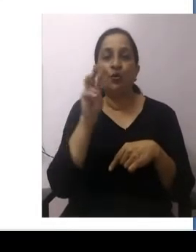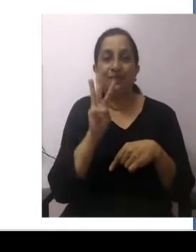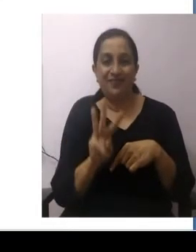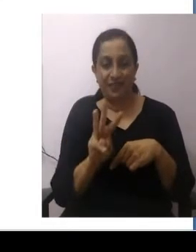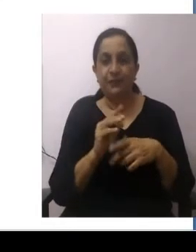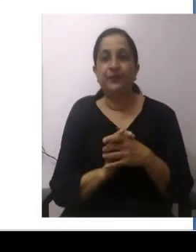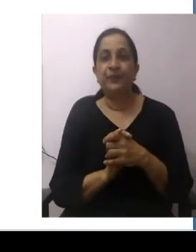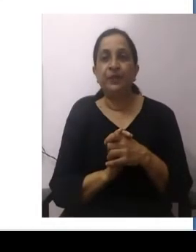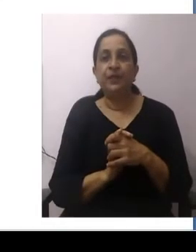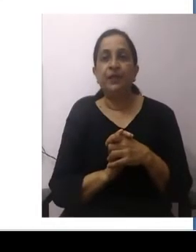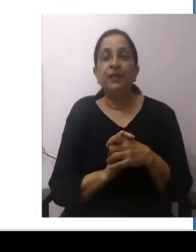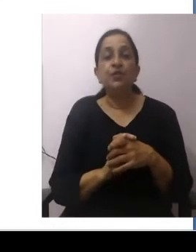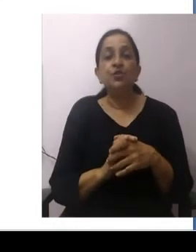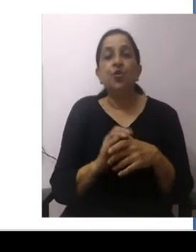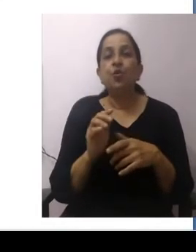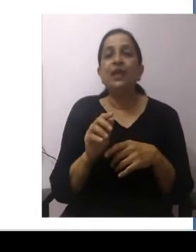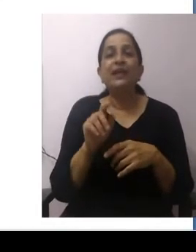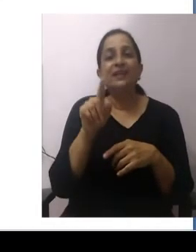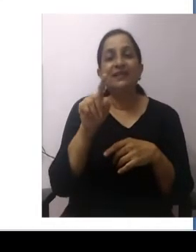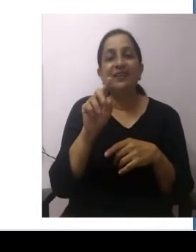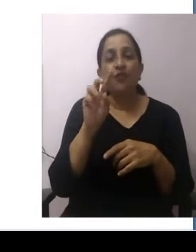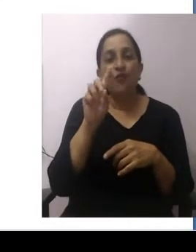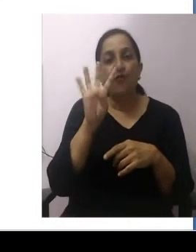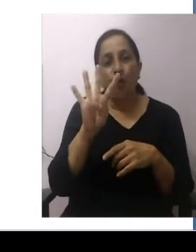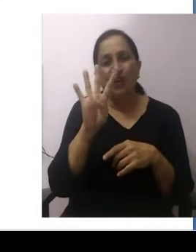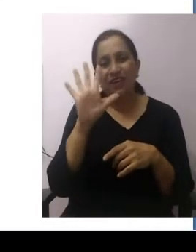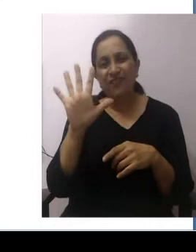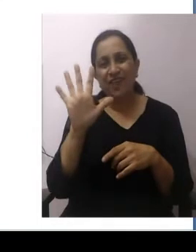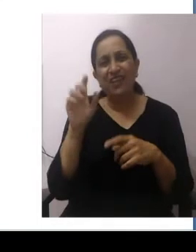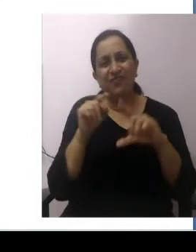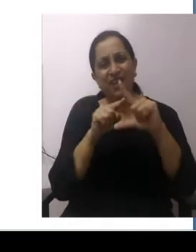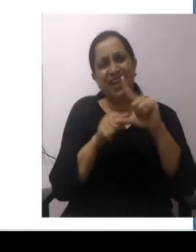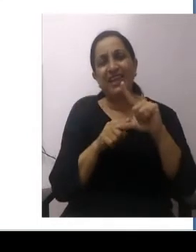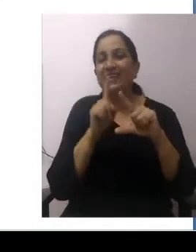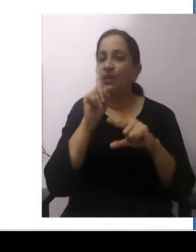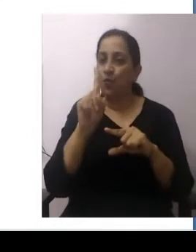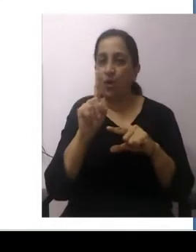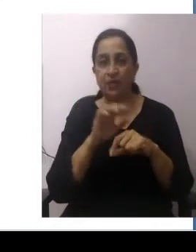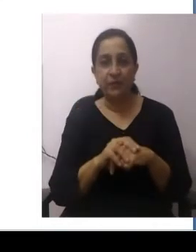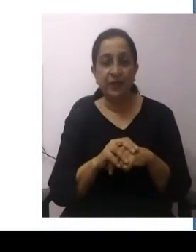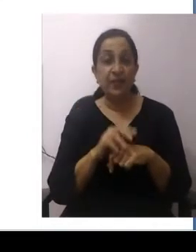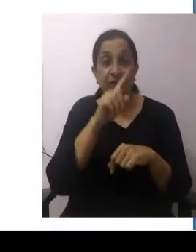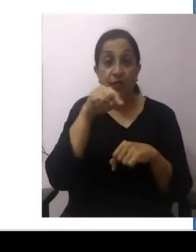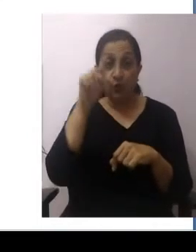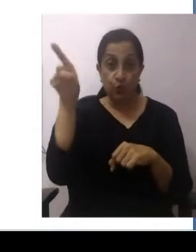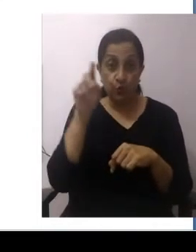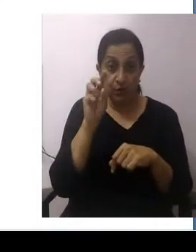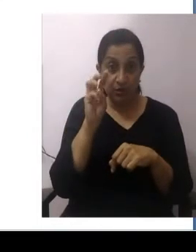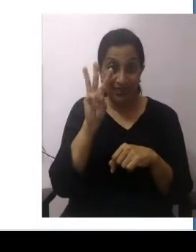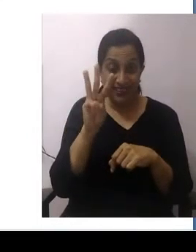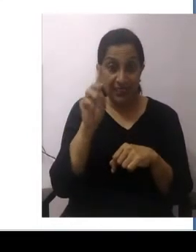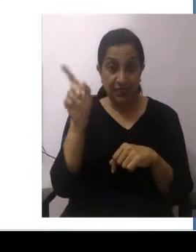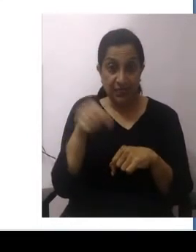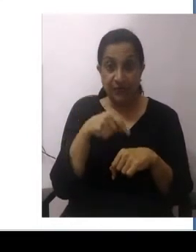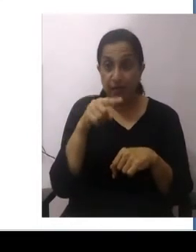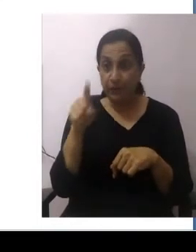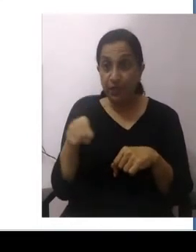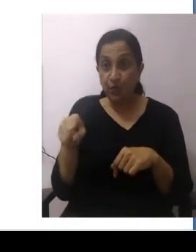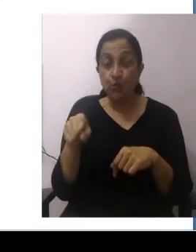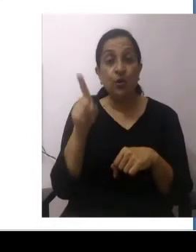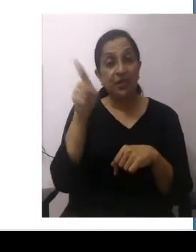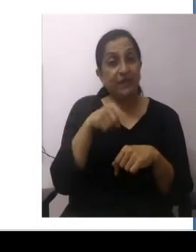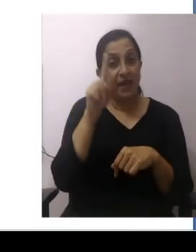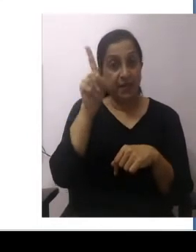1 over root 2 by 1 over root 2 obviously equals 1. Then root 3 by 2 divided by half. 2 will get